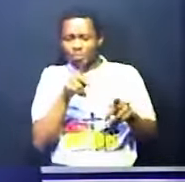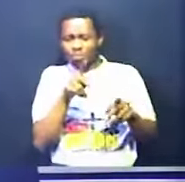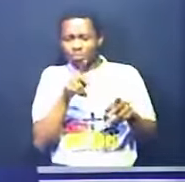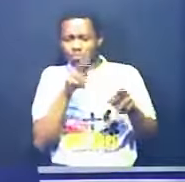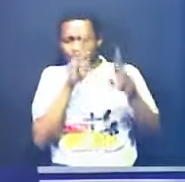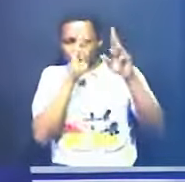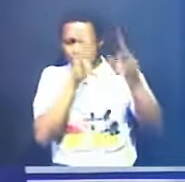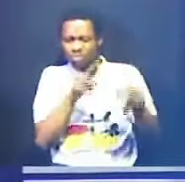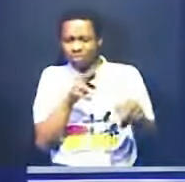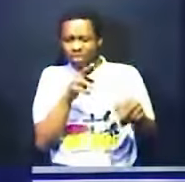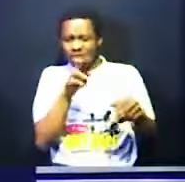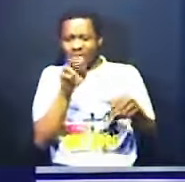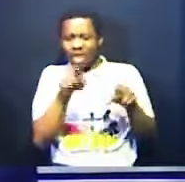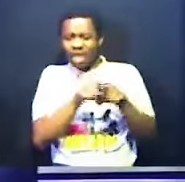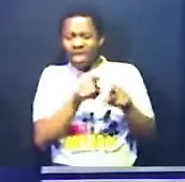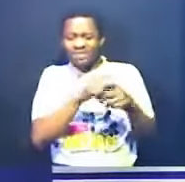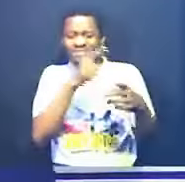king.